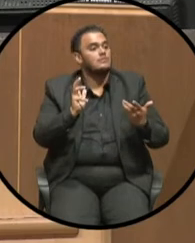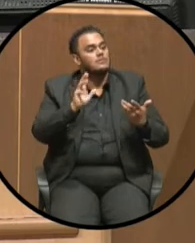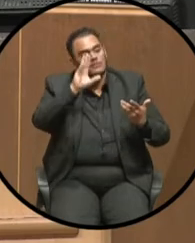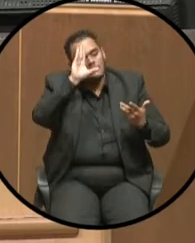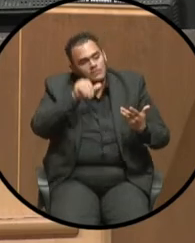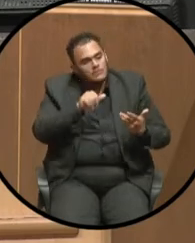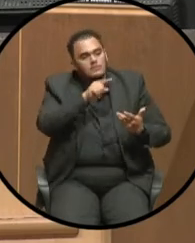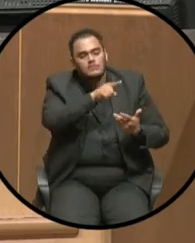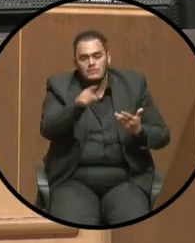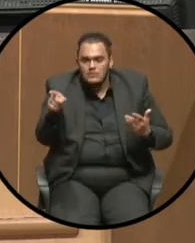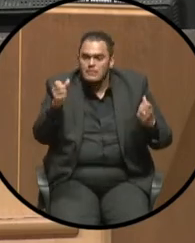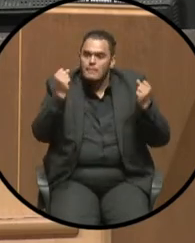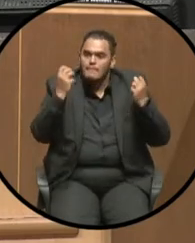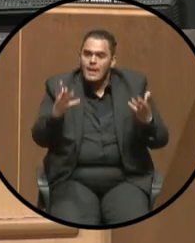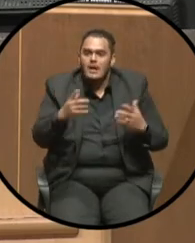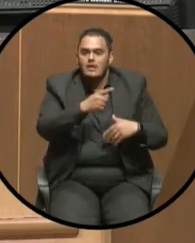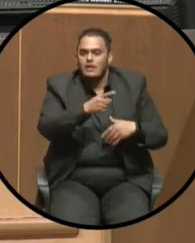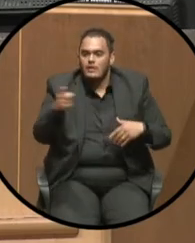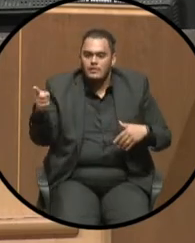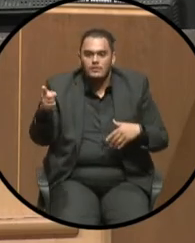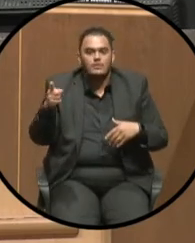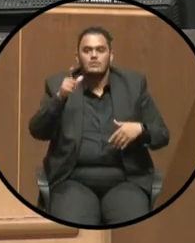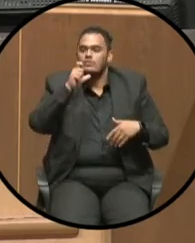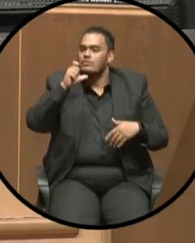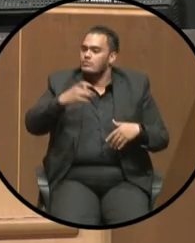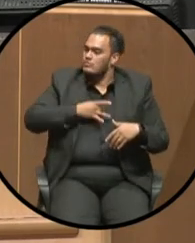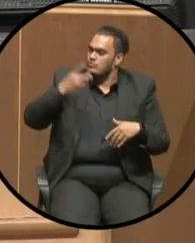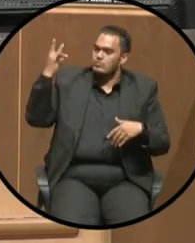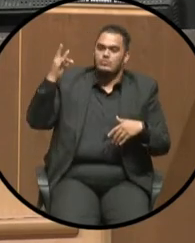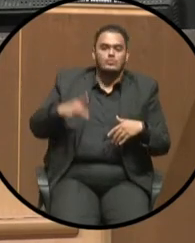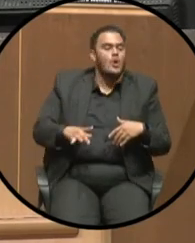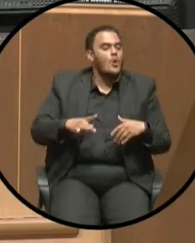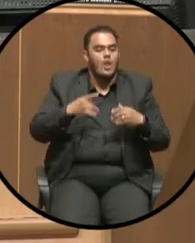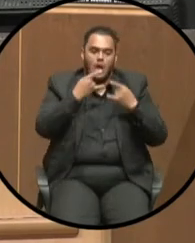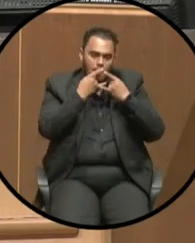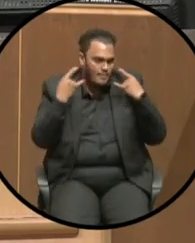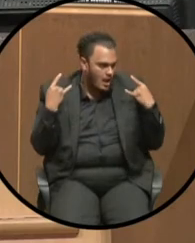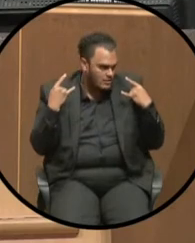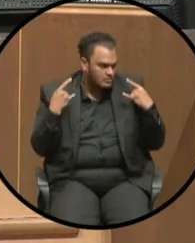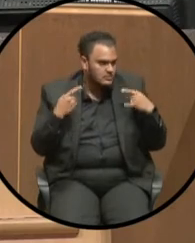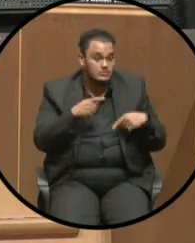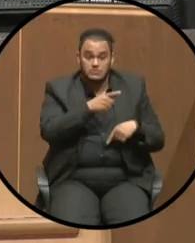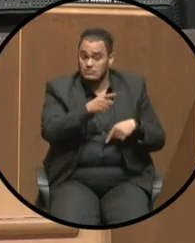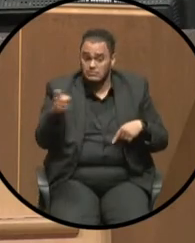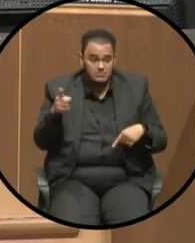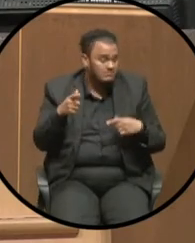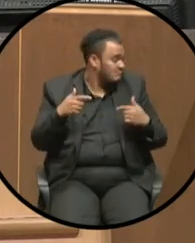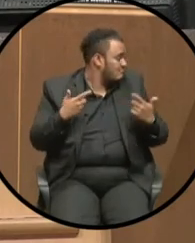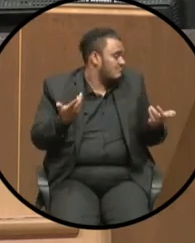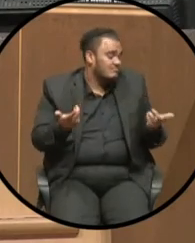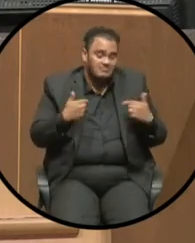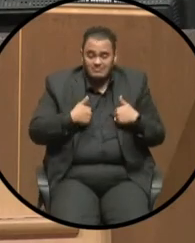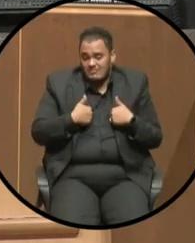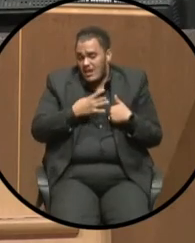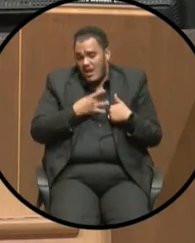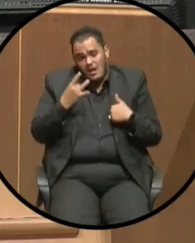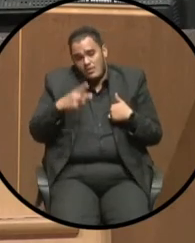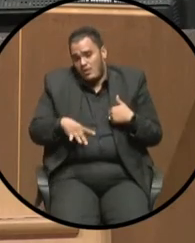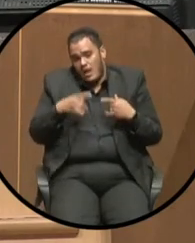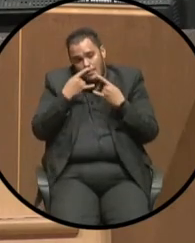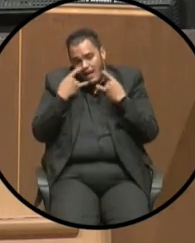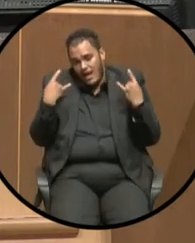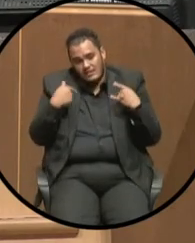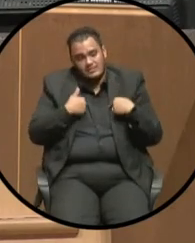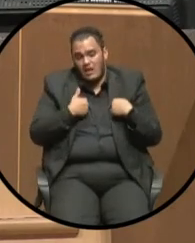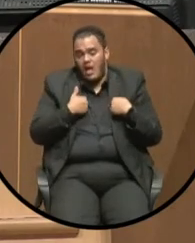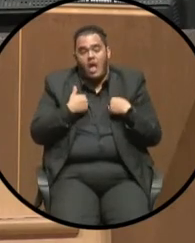of you do not like masks, and it probably goes beyond do not like masks. I don't like masks. I don't think I feel as strongly as you all do. I can't